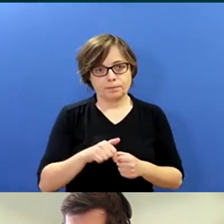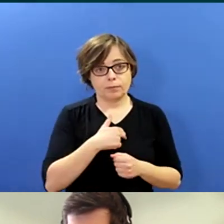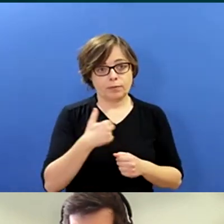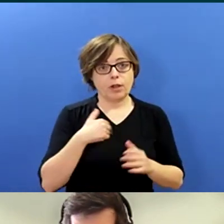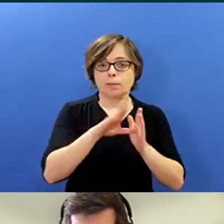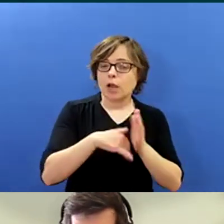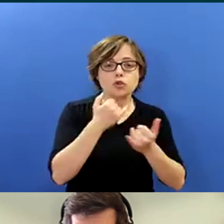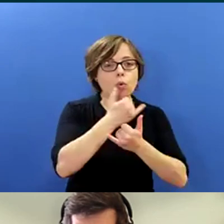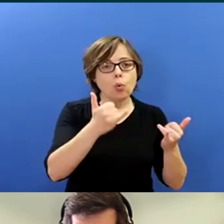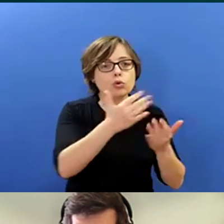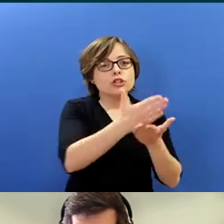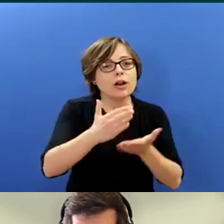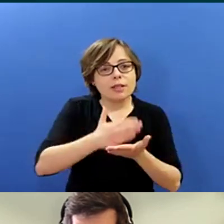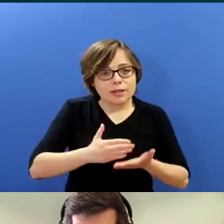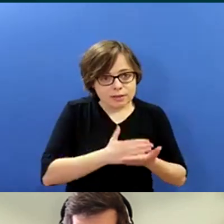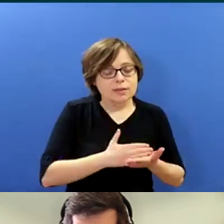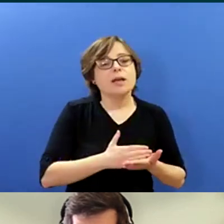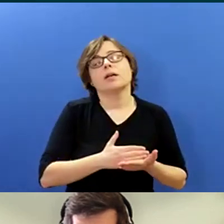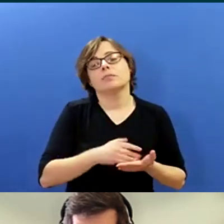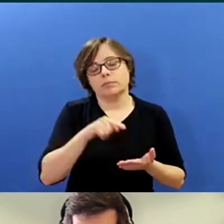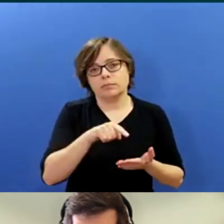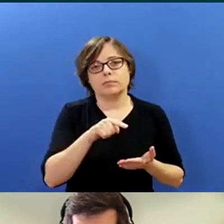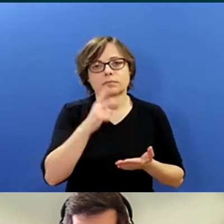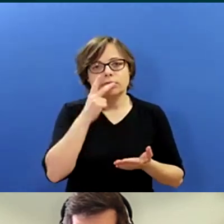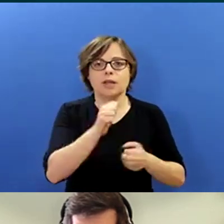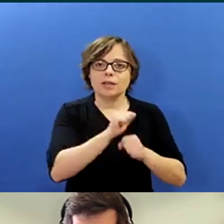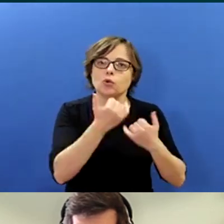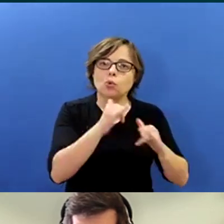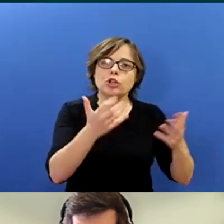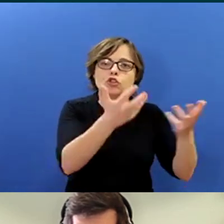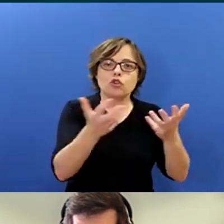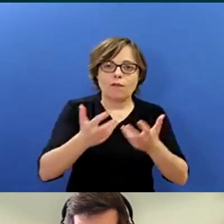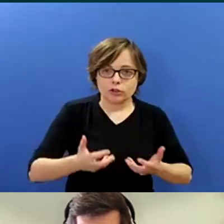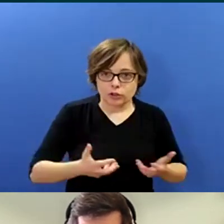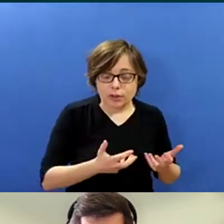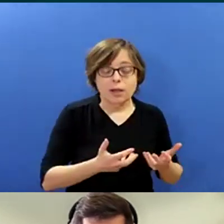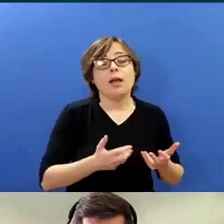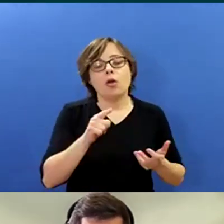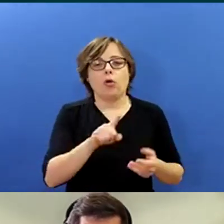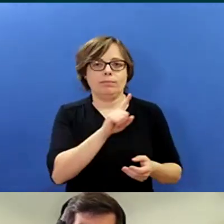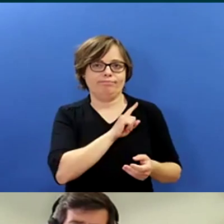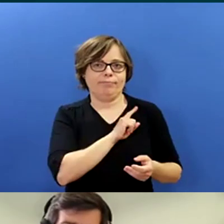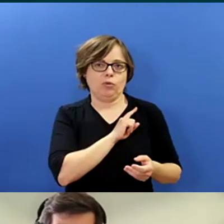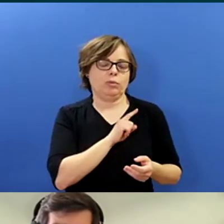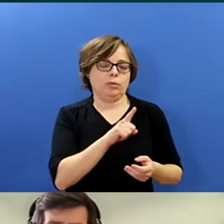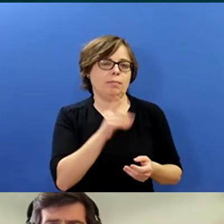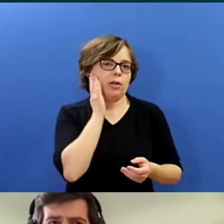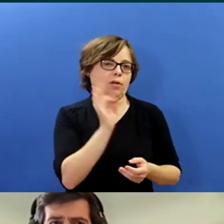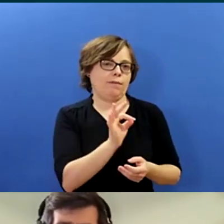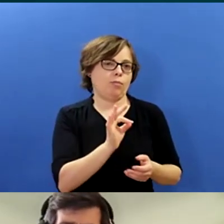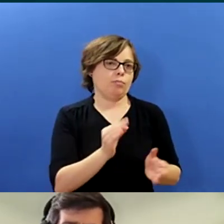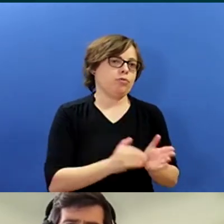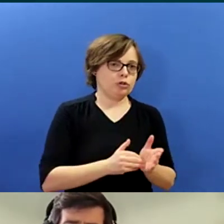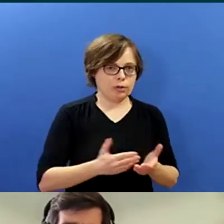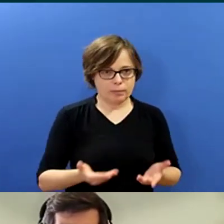associations actually that care for the people that live there. And our contractor actually, on behalf of us,